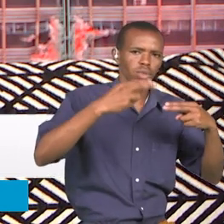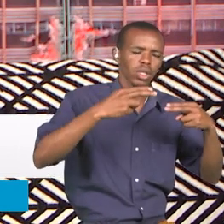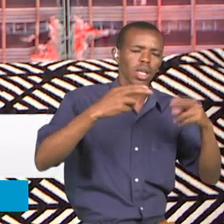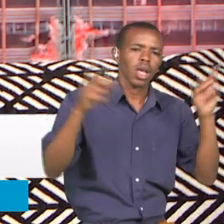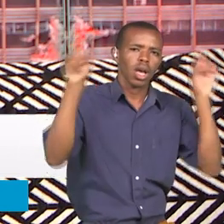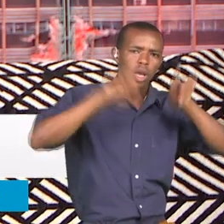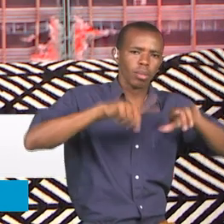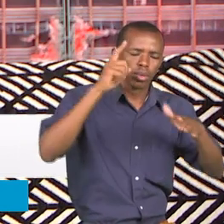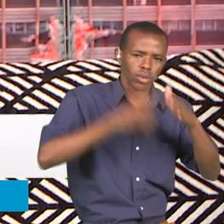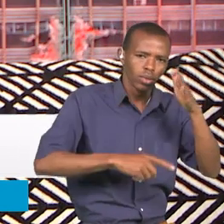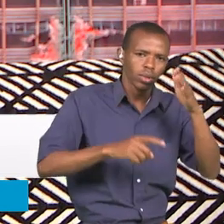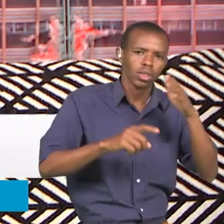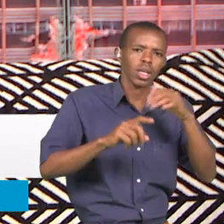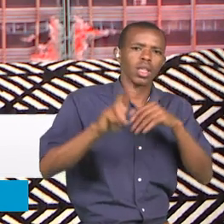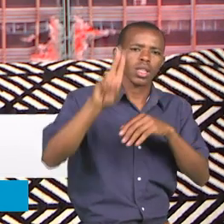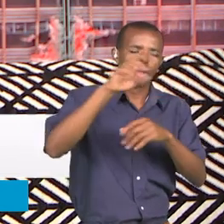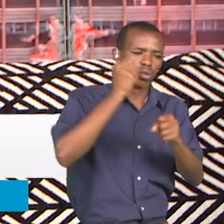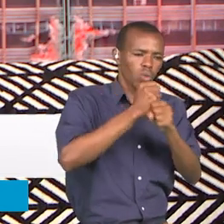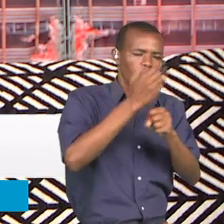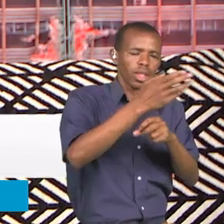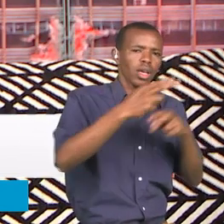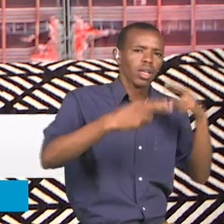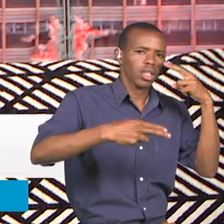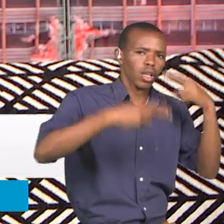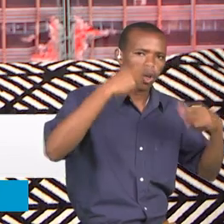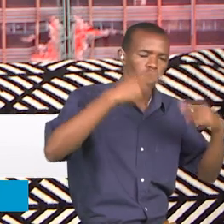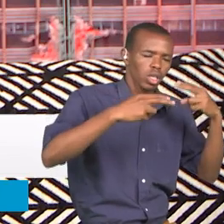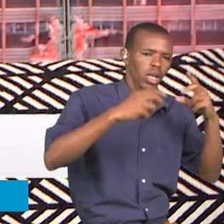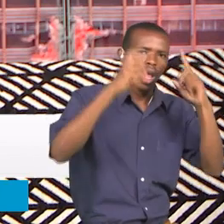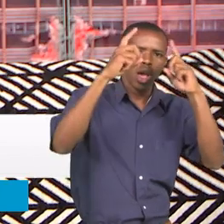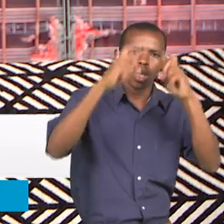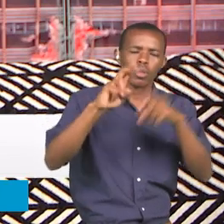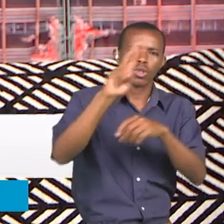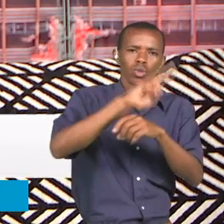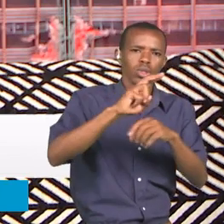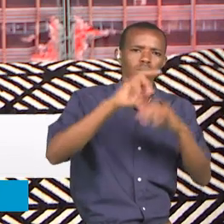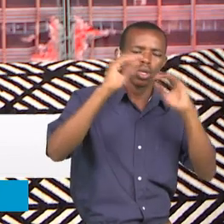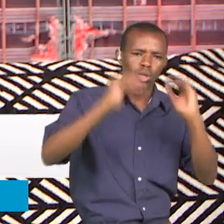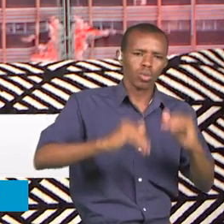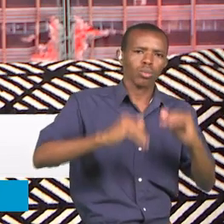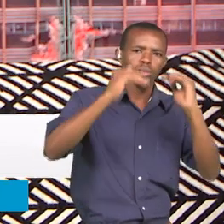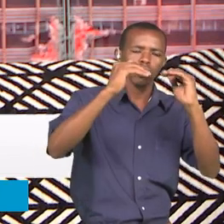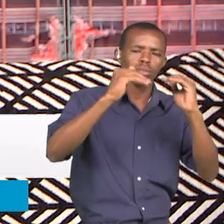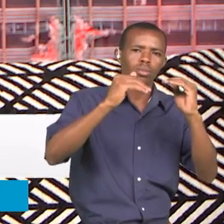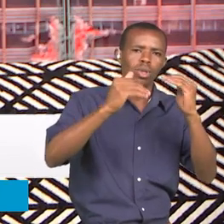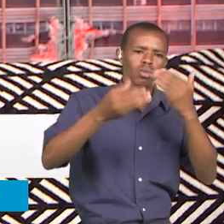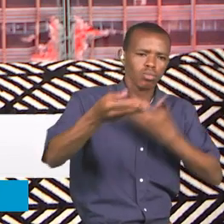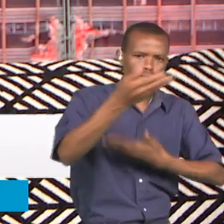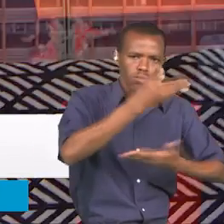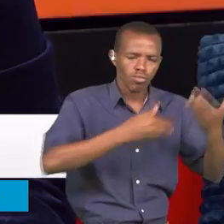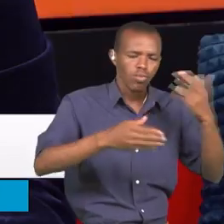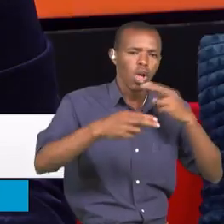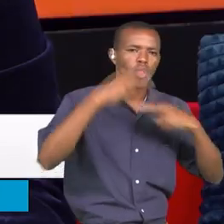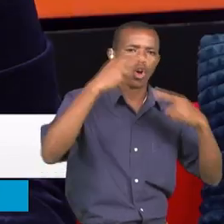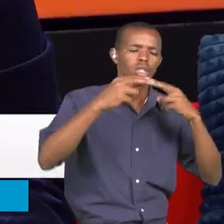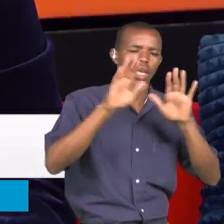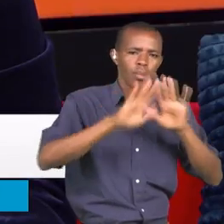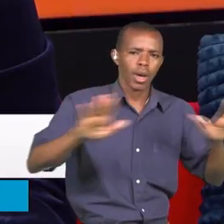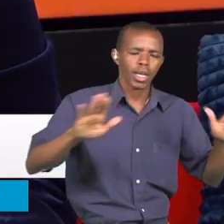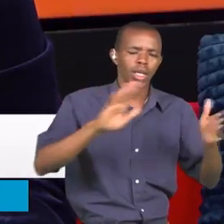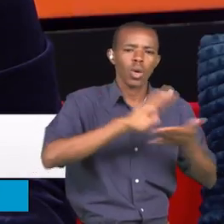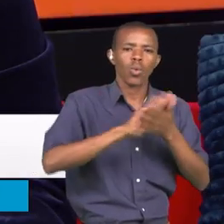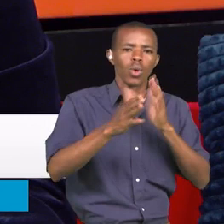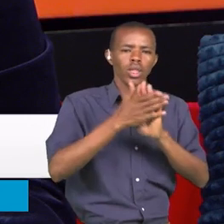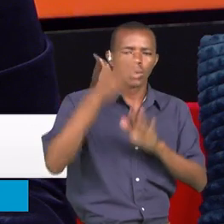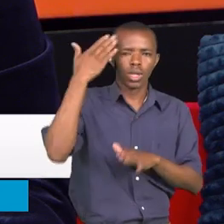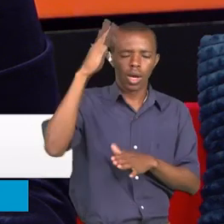happened is that she used to work at the hotel, and then they used her image to promote the hotel in marketing, mm-hmm, without her consent.